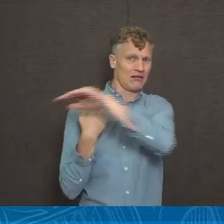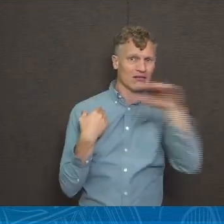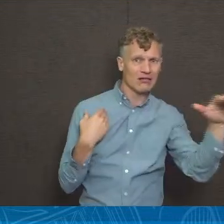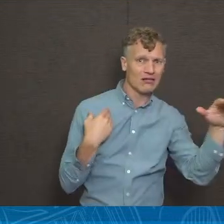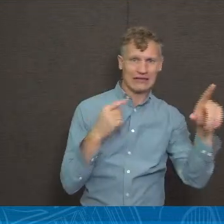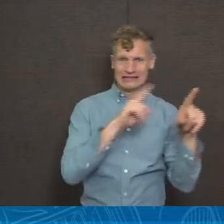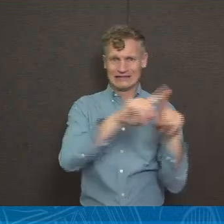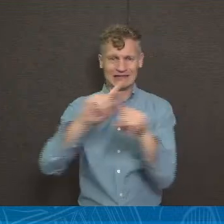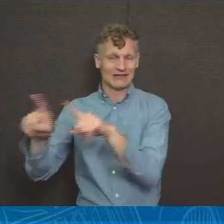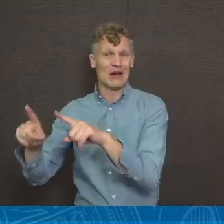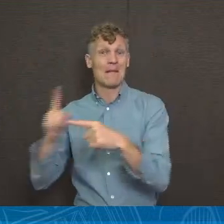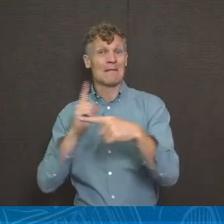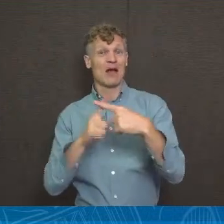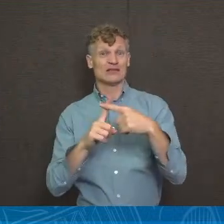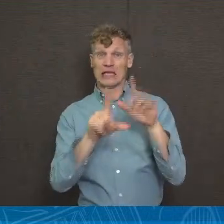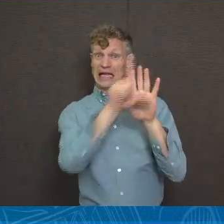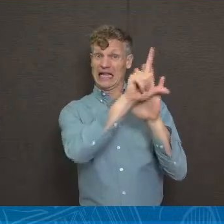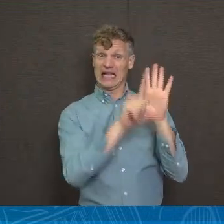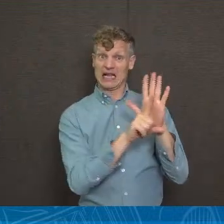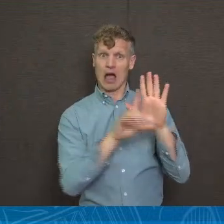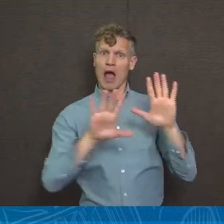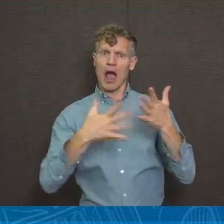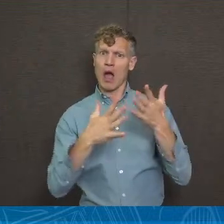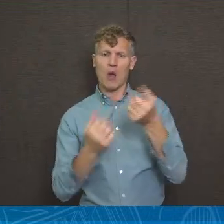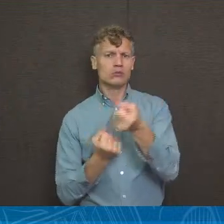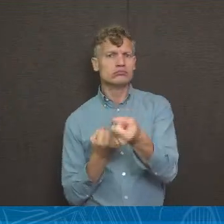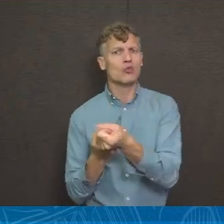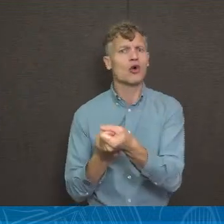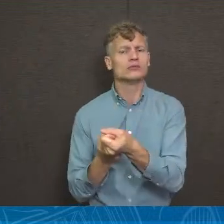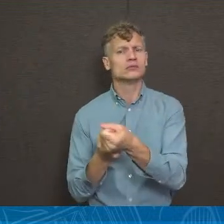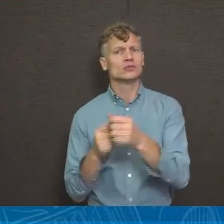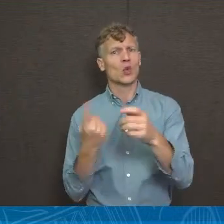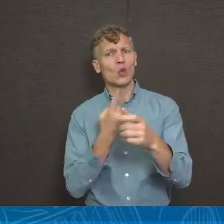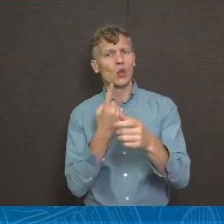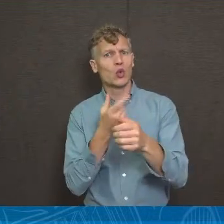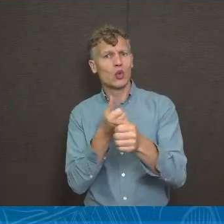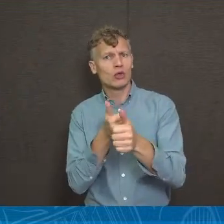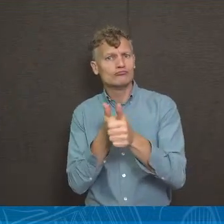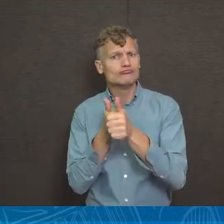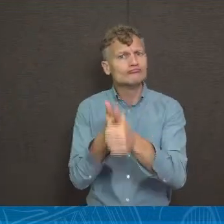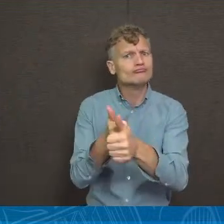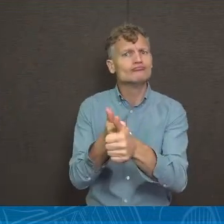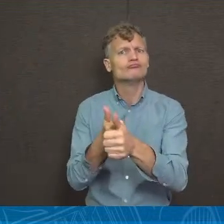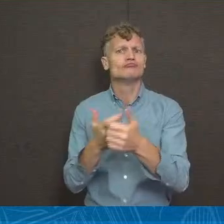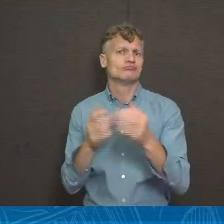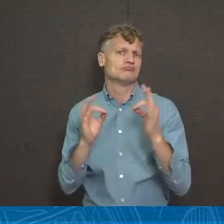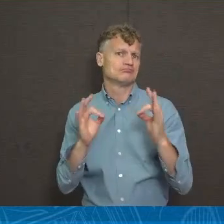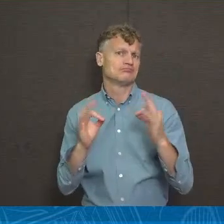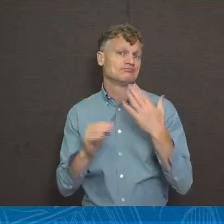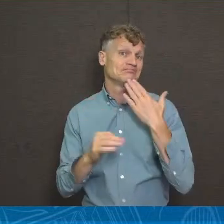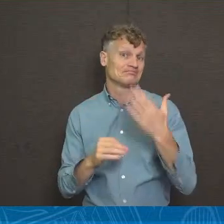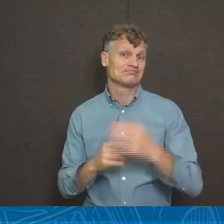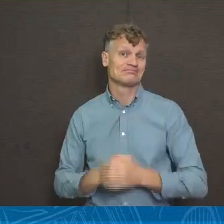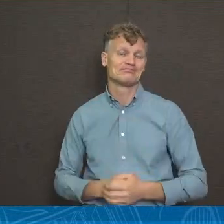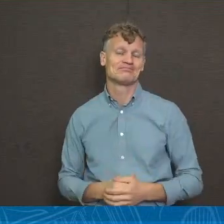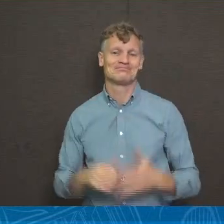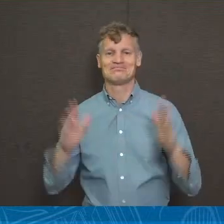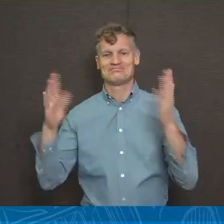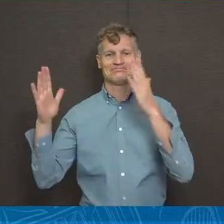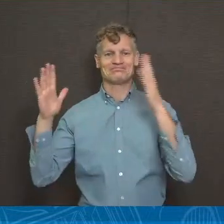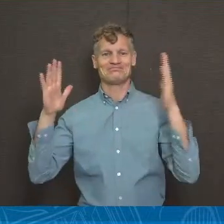by legally enforceable standards and mandates? Great. Rowena.